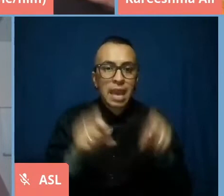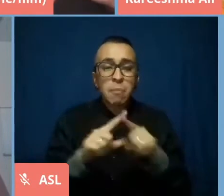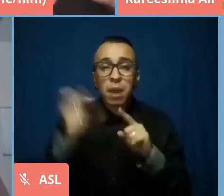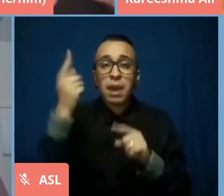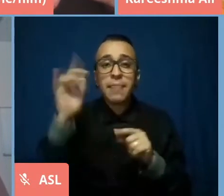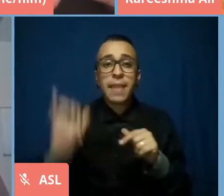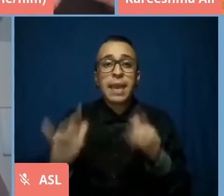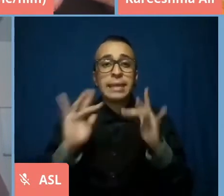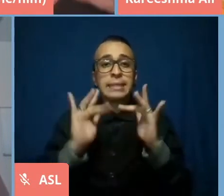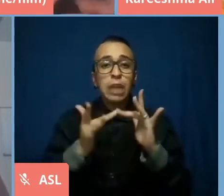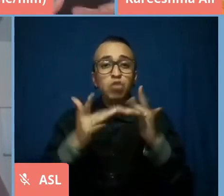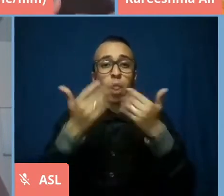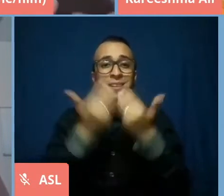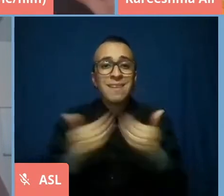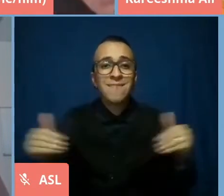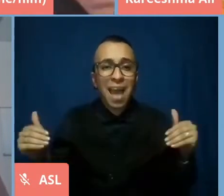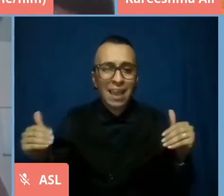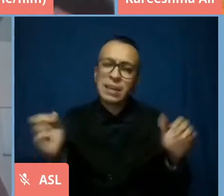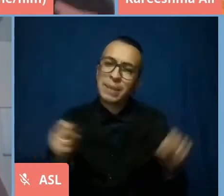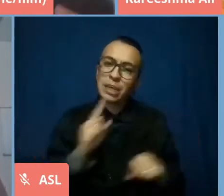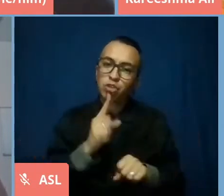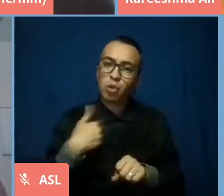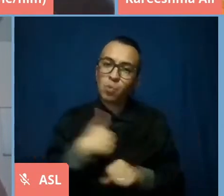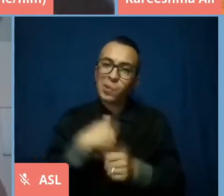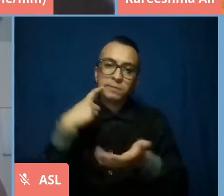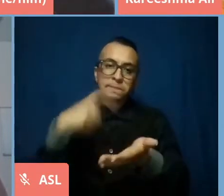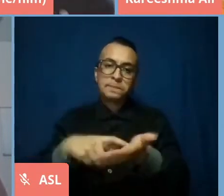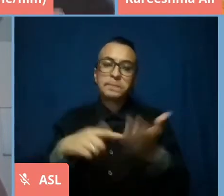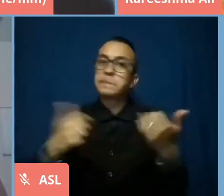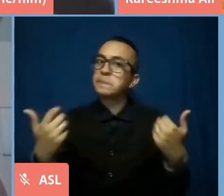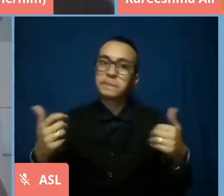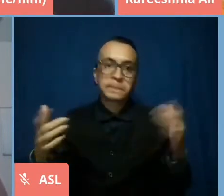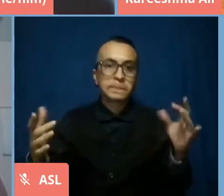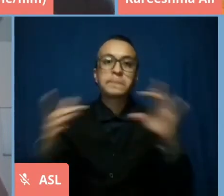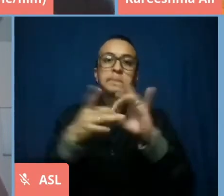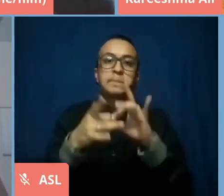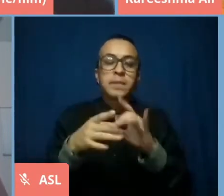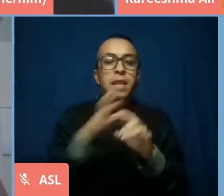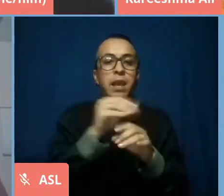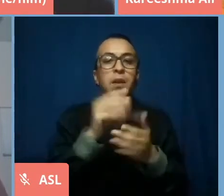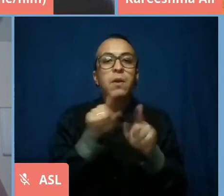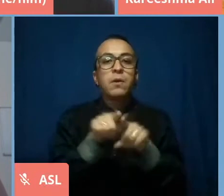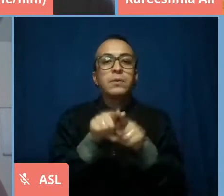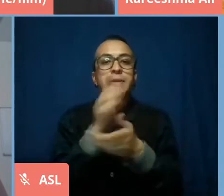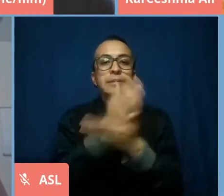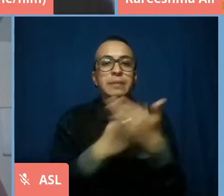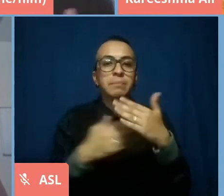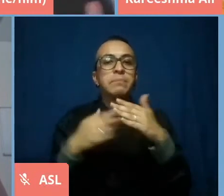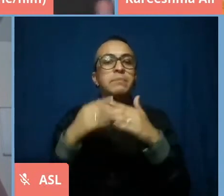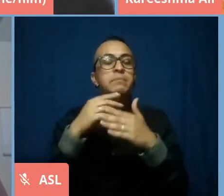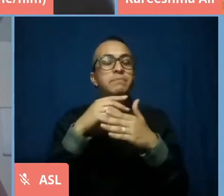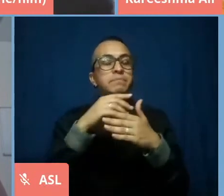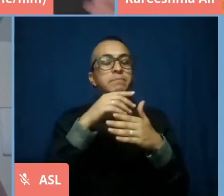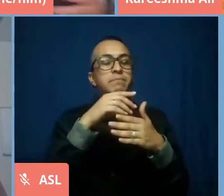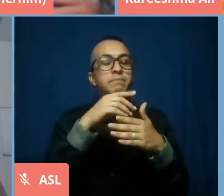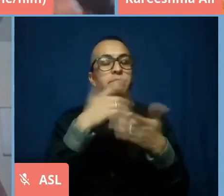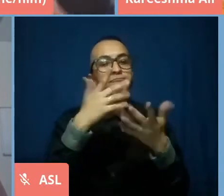divide, it's a service issue, and it also addresses some of the elements of social isolation.